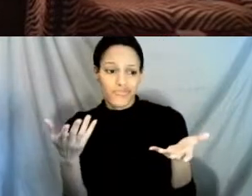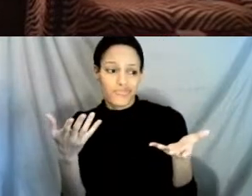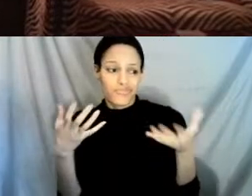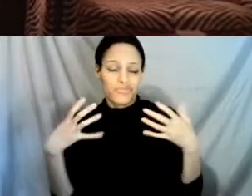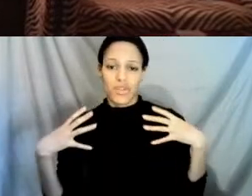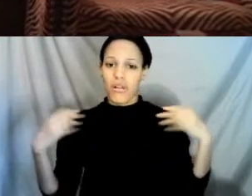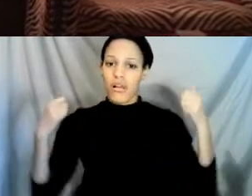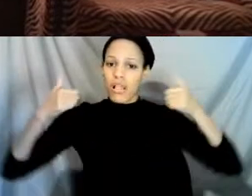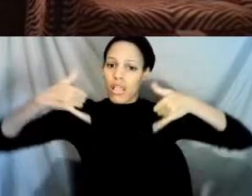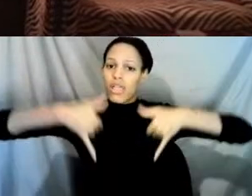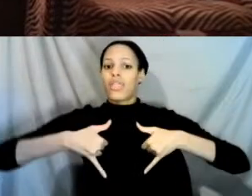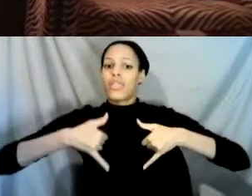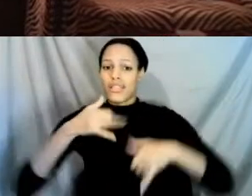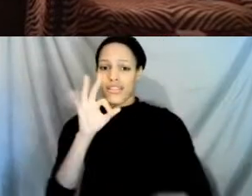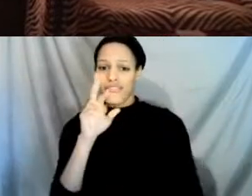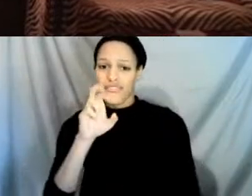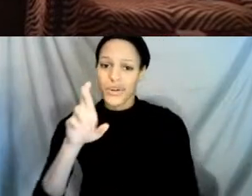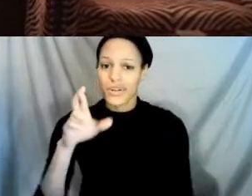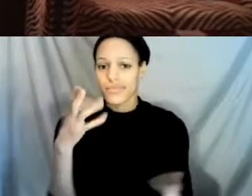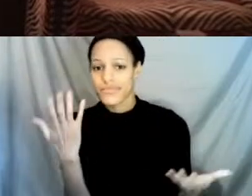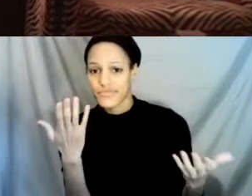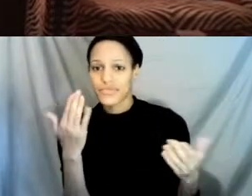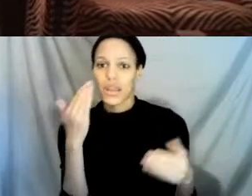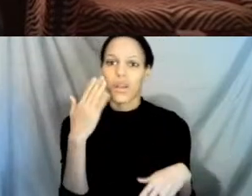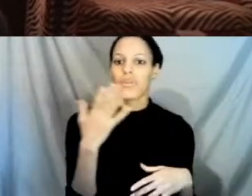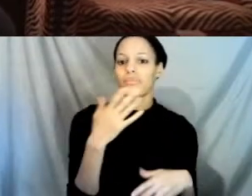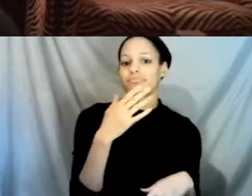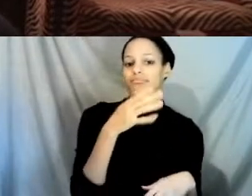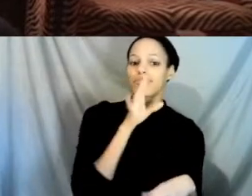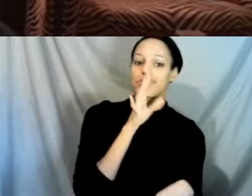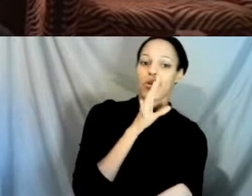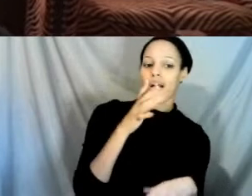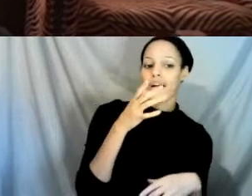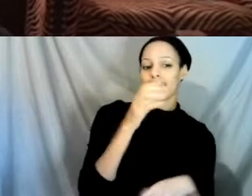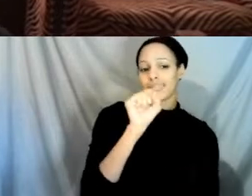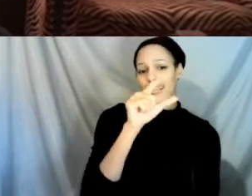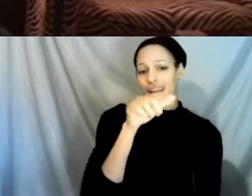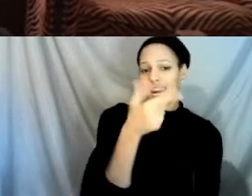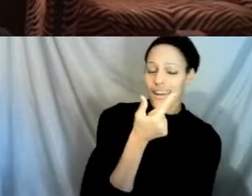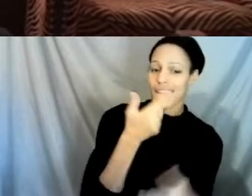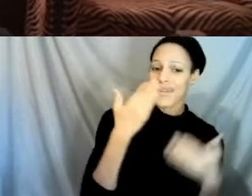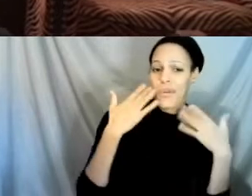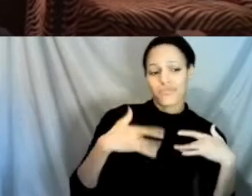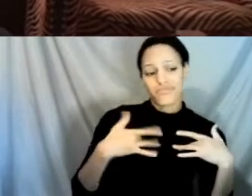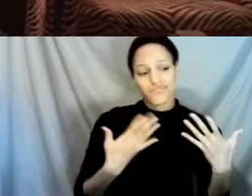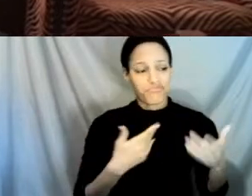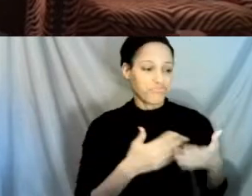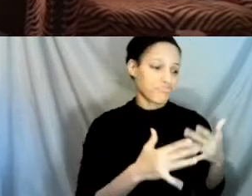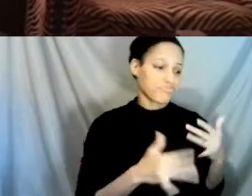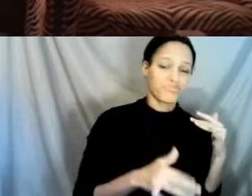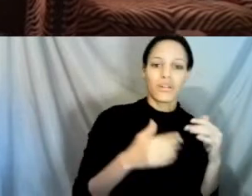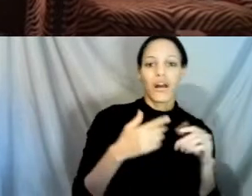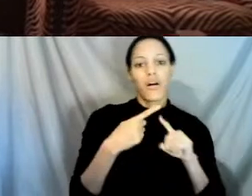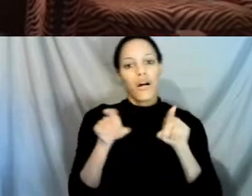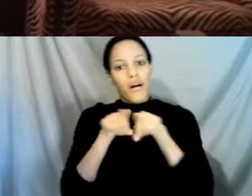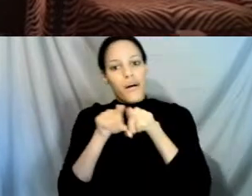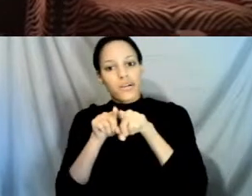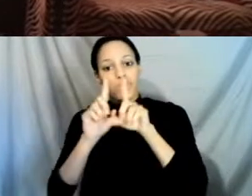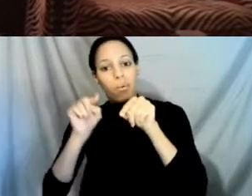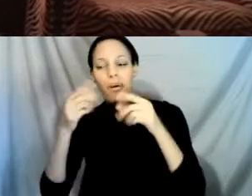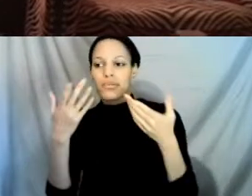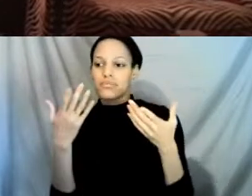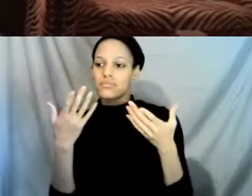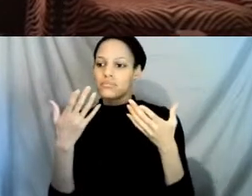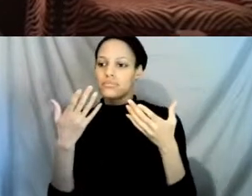in Chicago at a cookout. But I love to create opportunities and do what I need to do to elevate